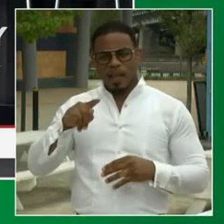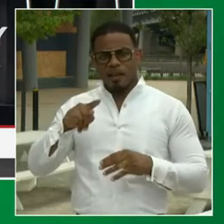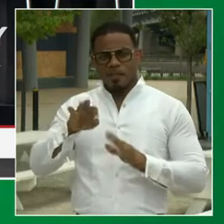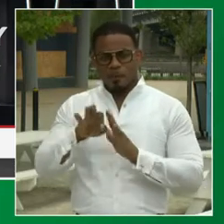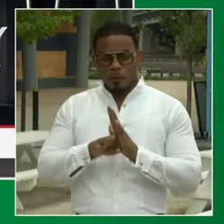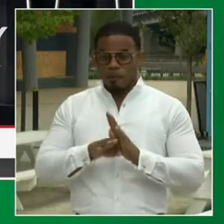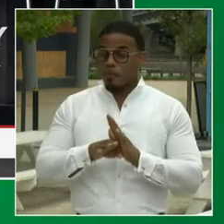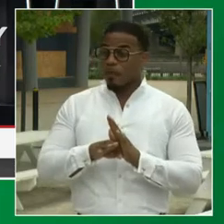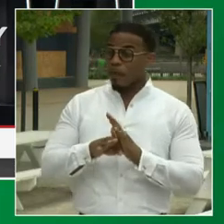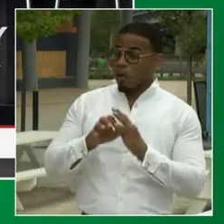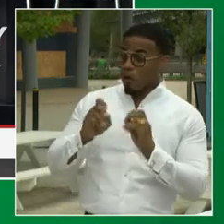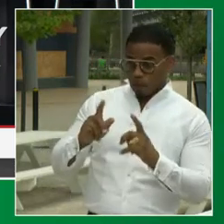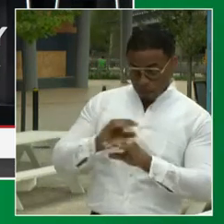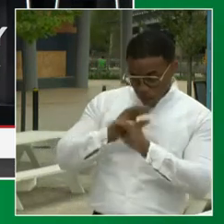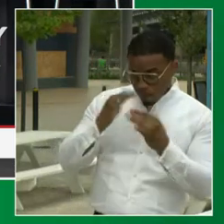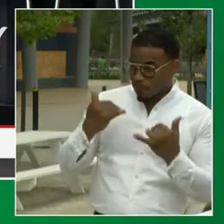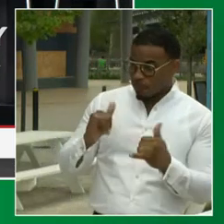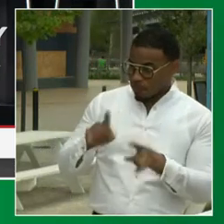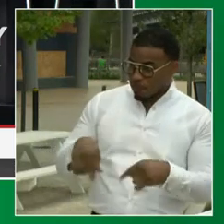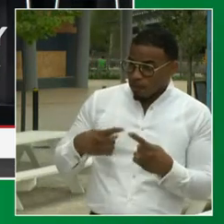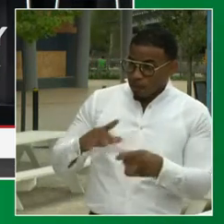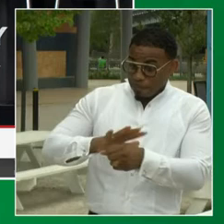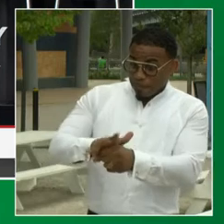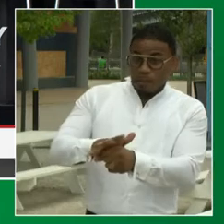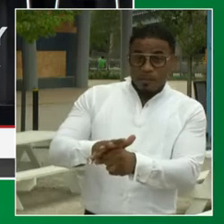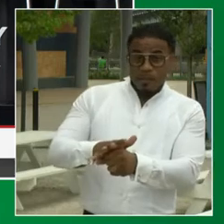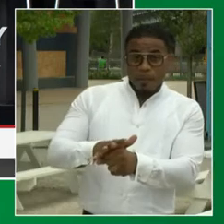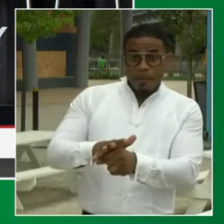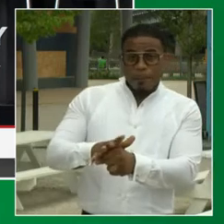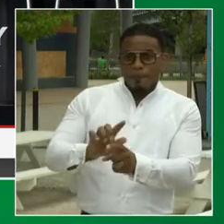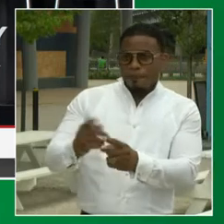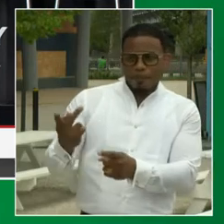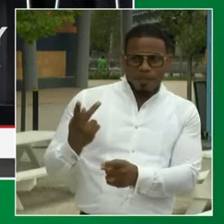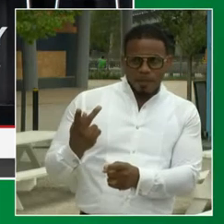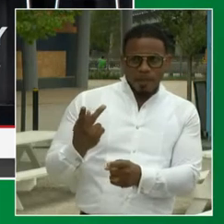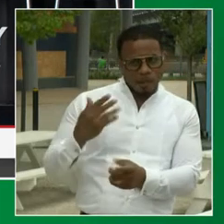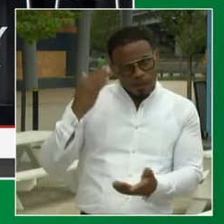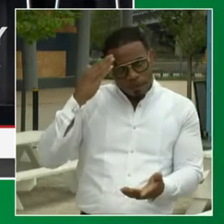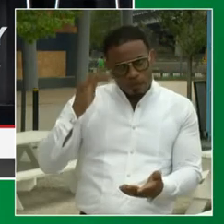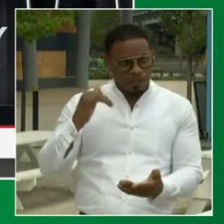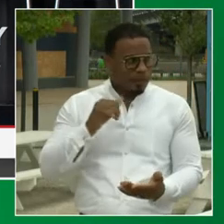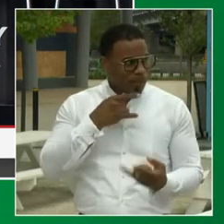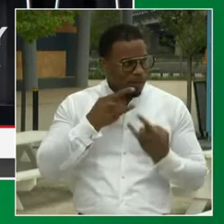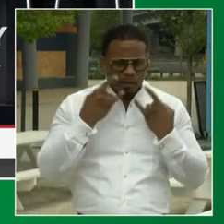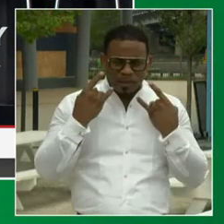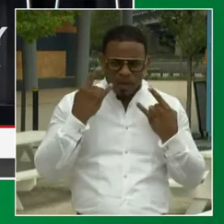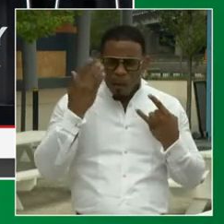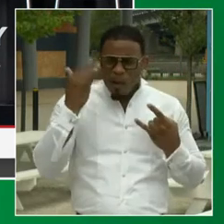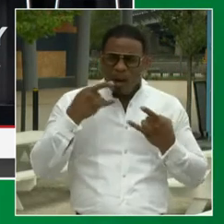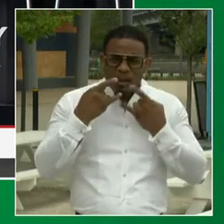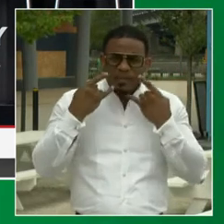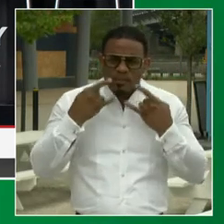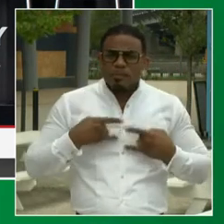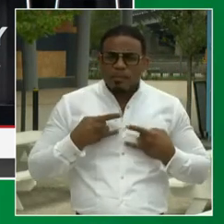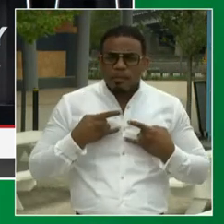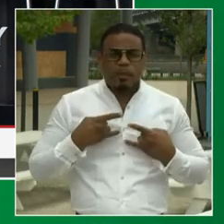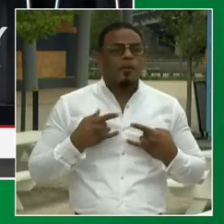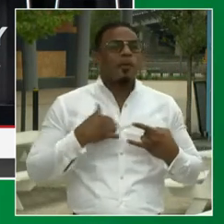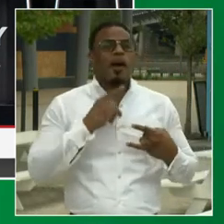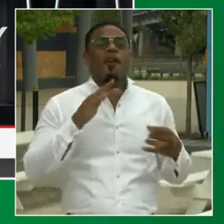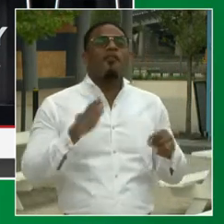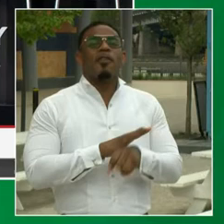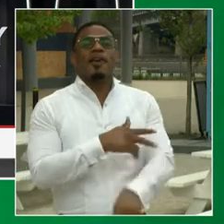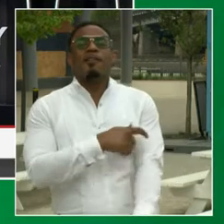Okay. So we're obviously still in the midst of the pandemic, but you and I aren't wearing masks. Could you tell everybody why? Well, we are